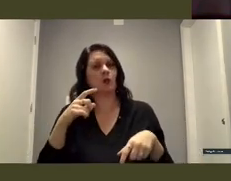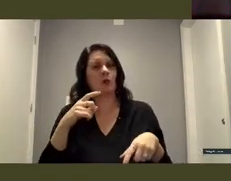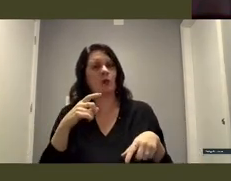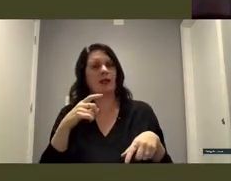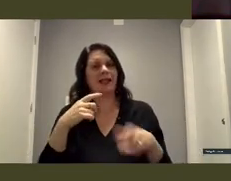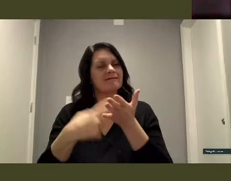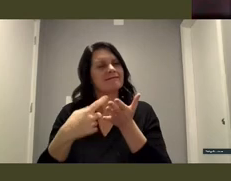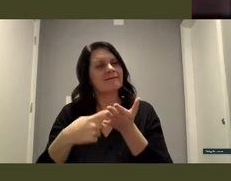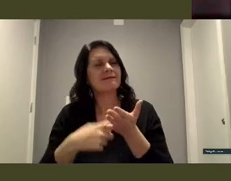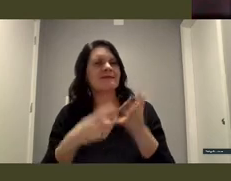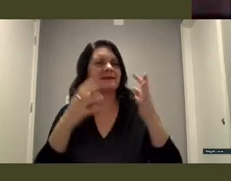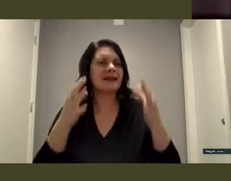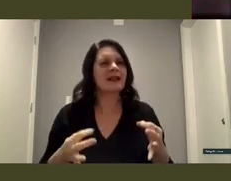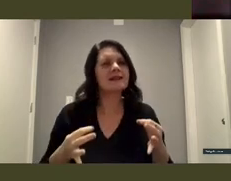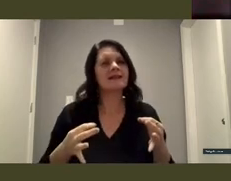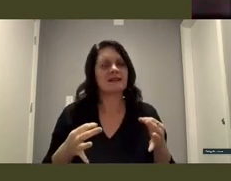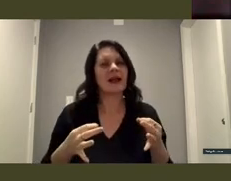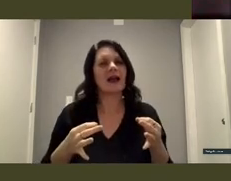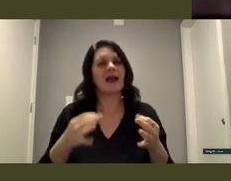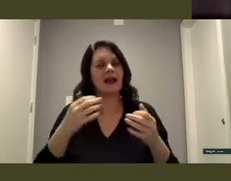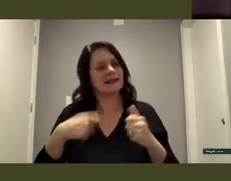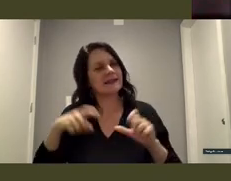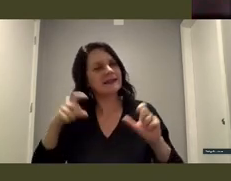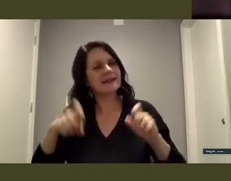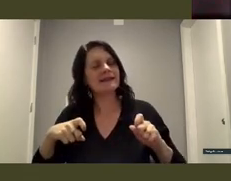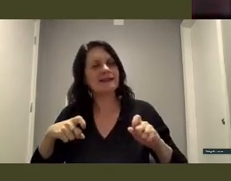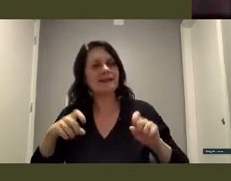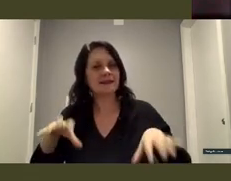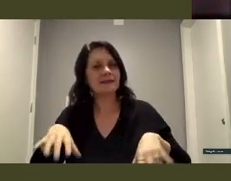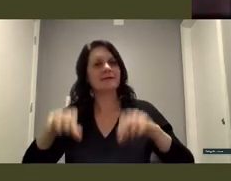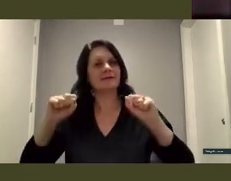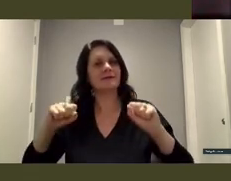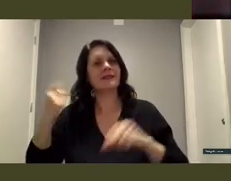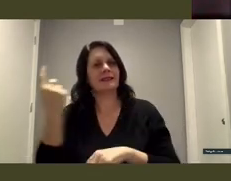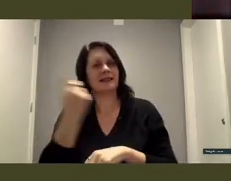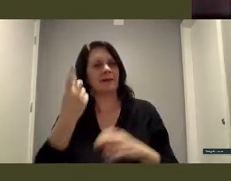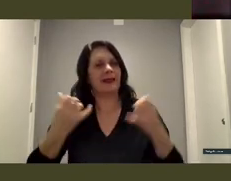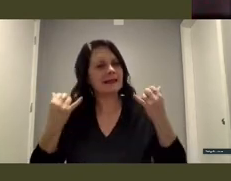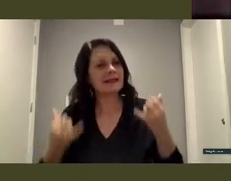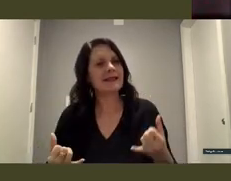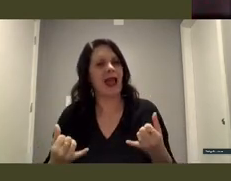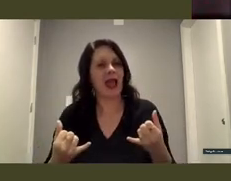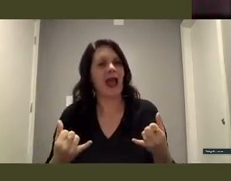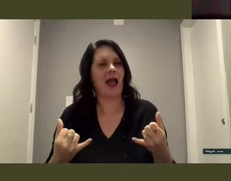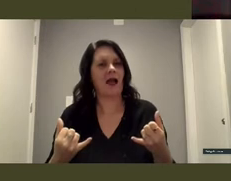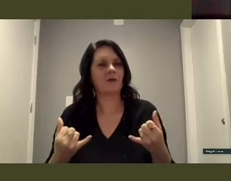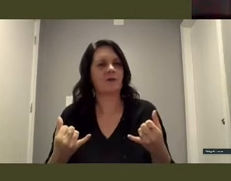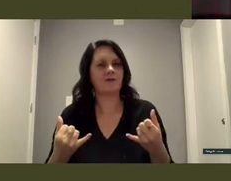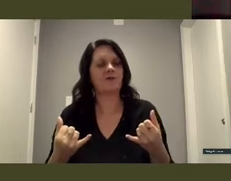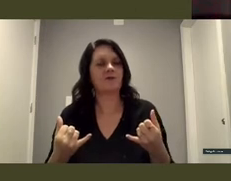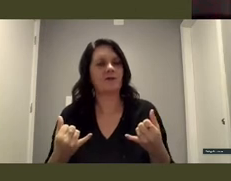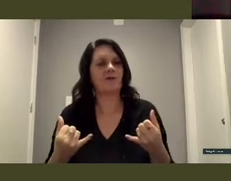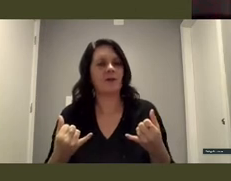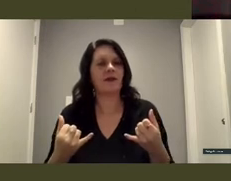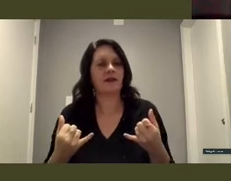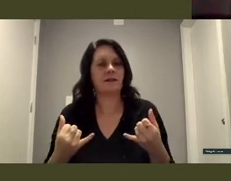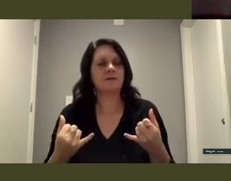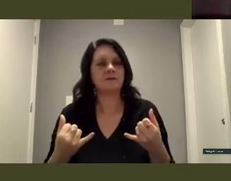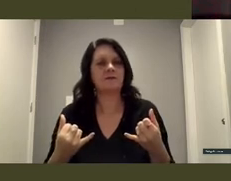turn out or turn down fossil fuel. We already know that this is one of the major causes of the climate